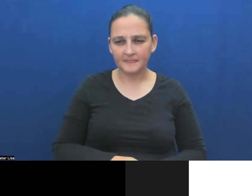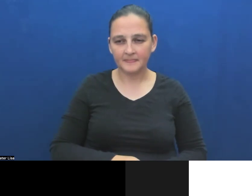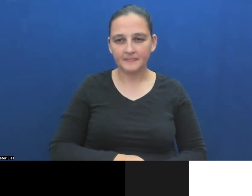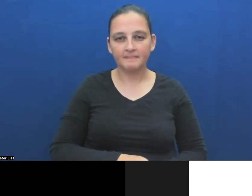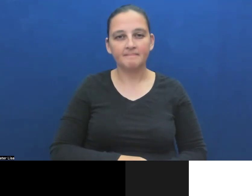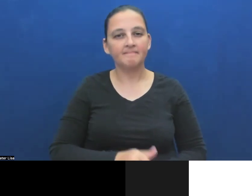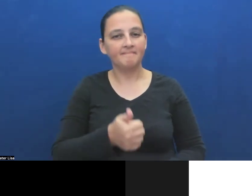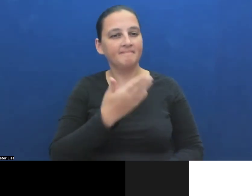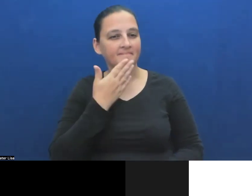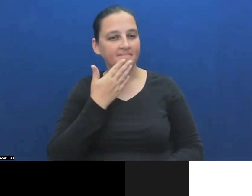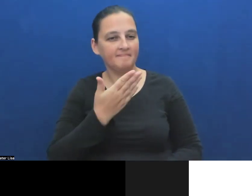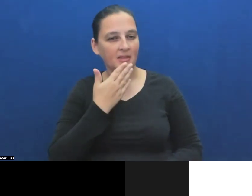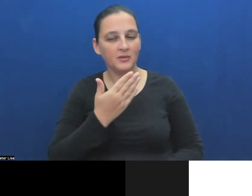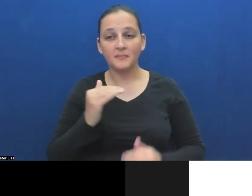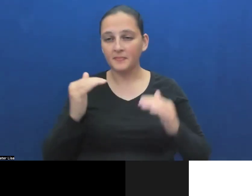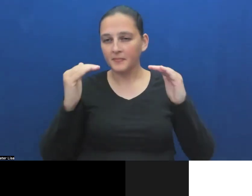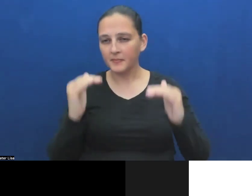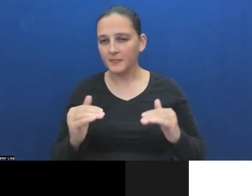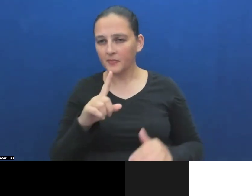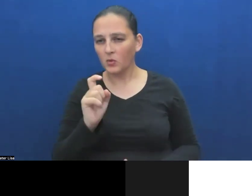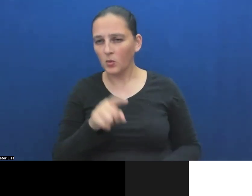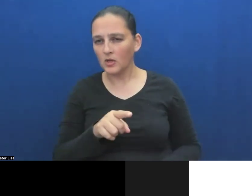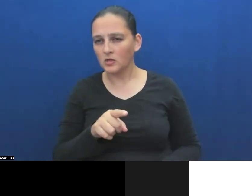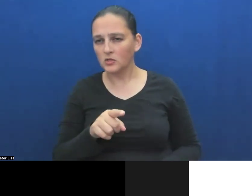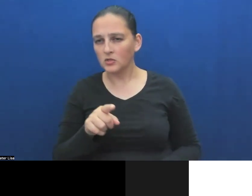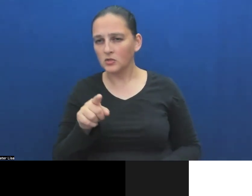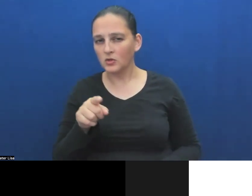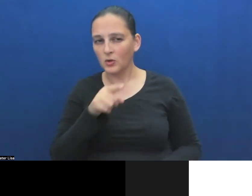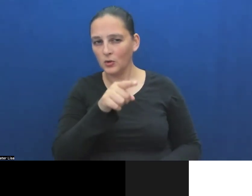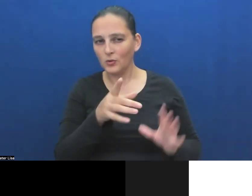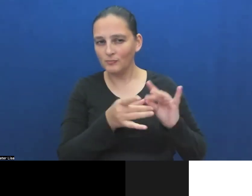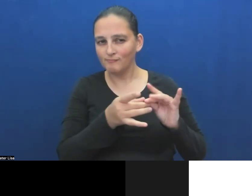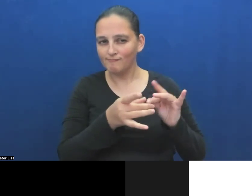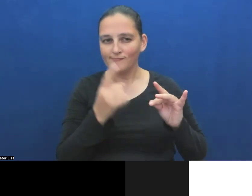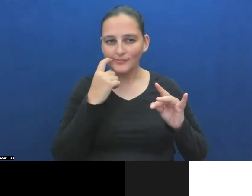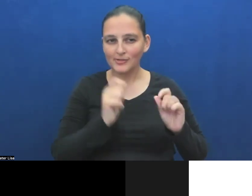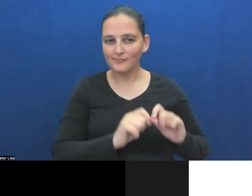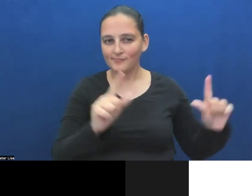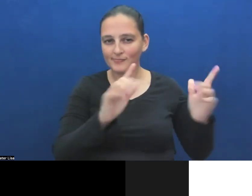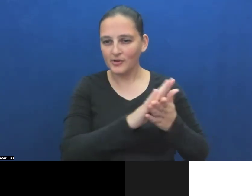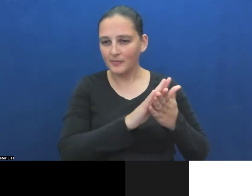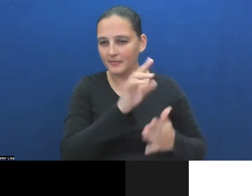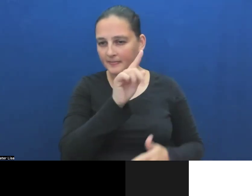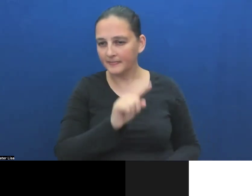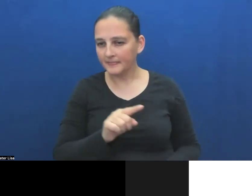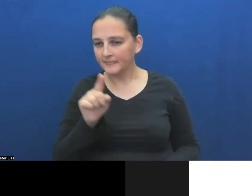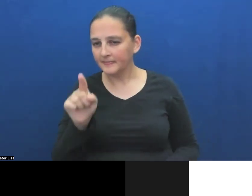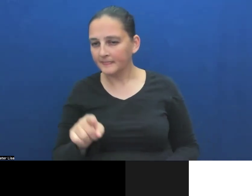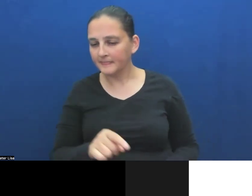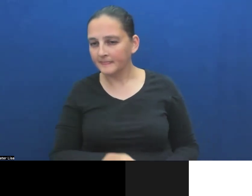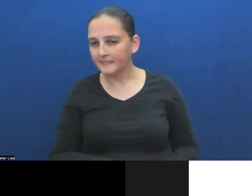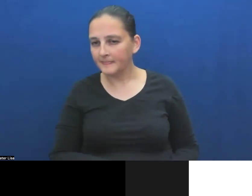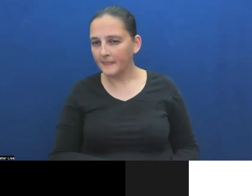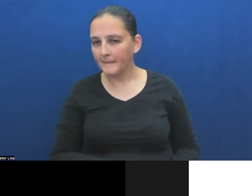Thanks, Judith. There was another question that came through while you were sharing your document. Sure.